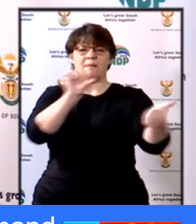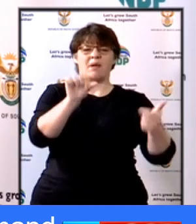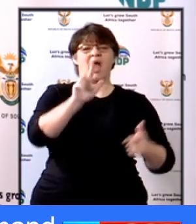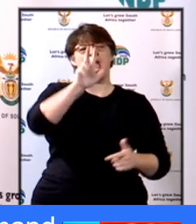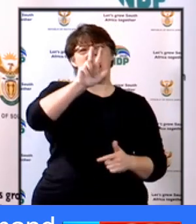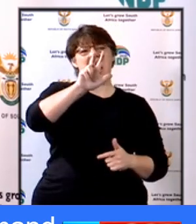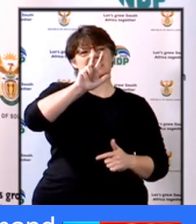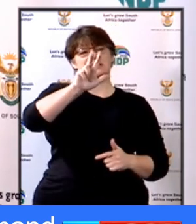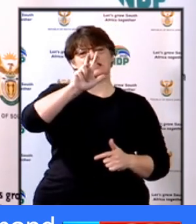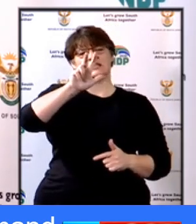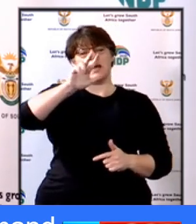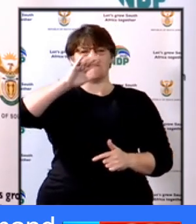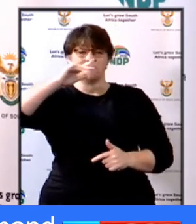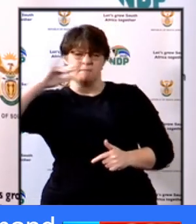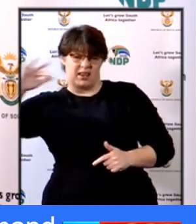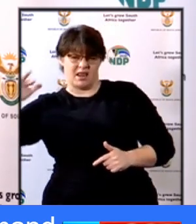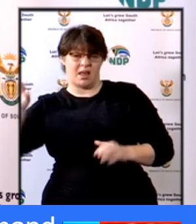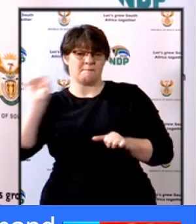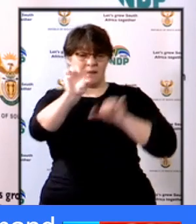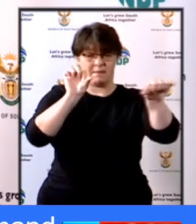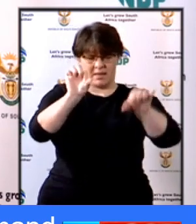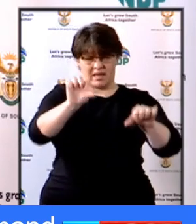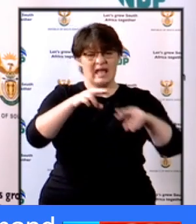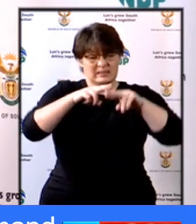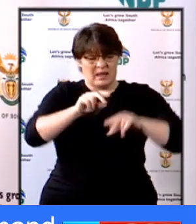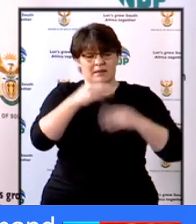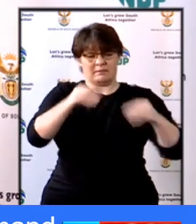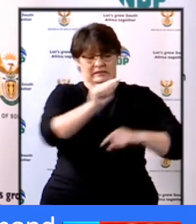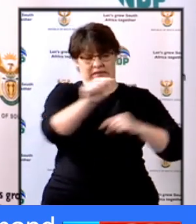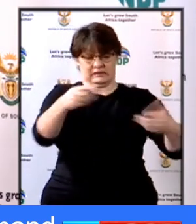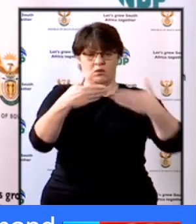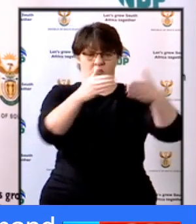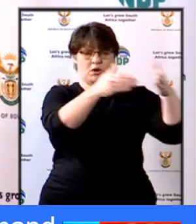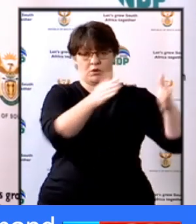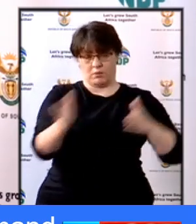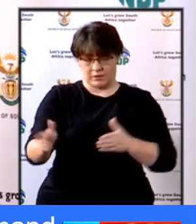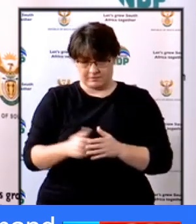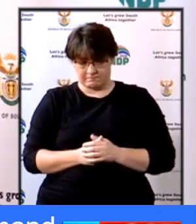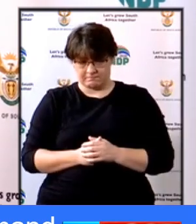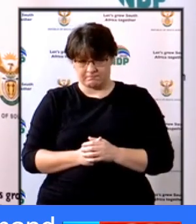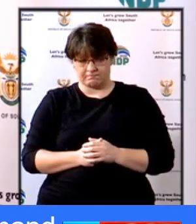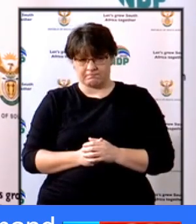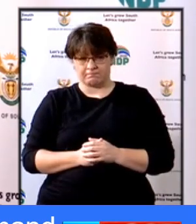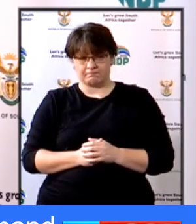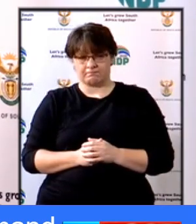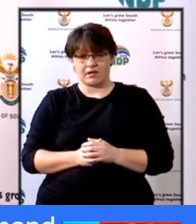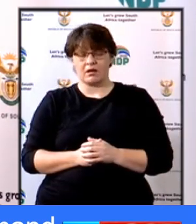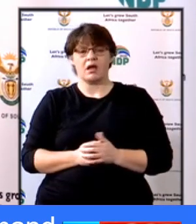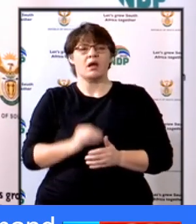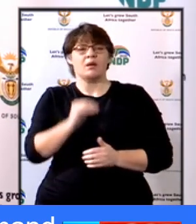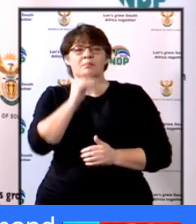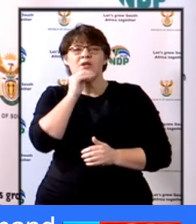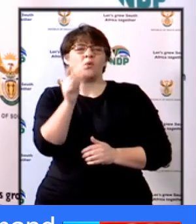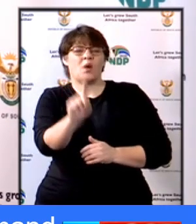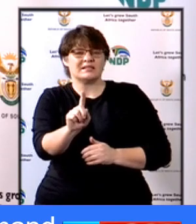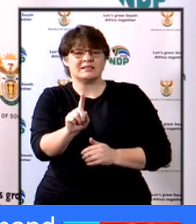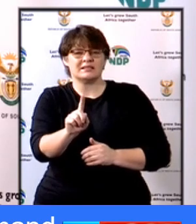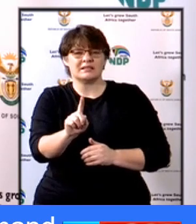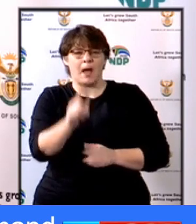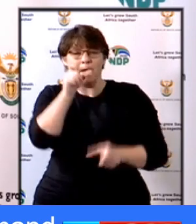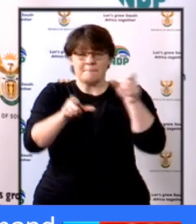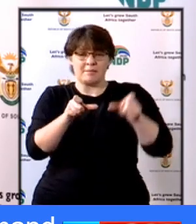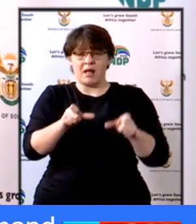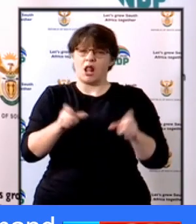depending on how many companies take up this. It means that almost our entire workforce will be back at